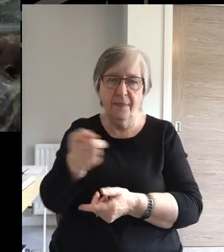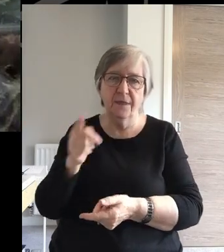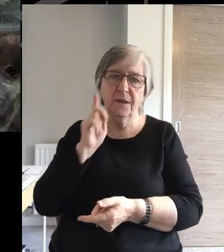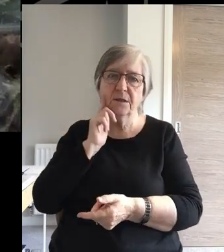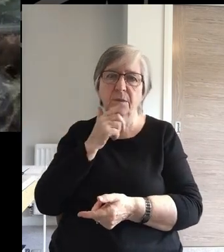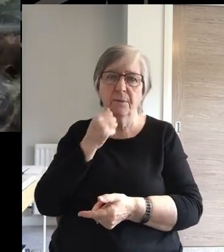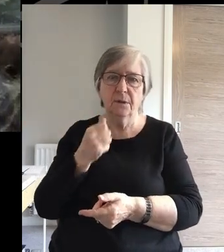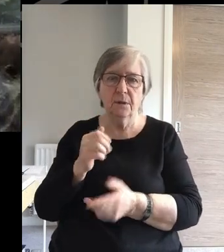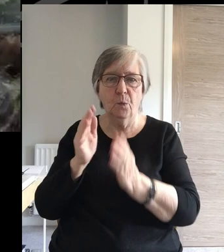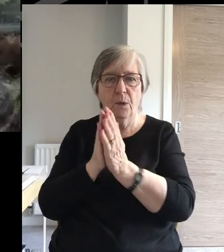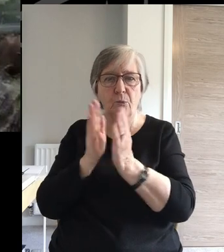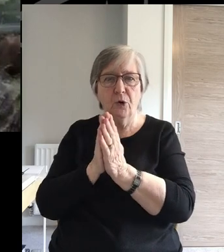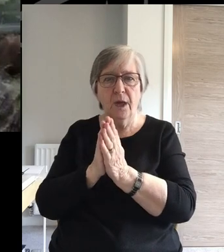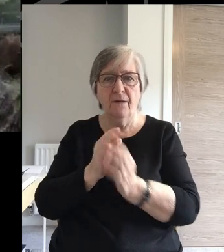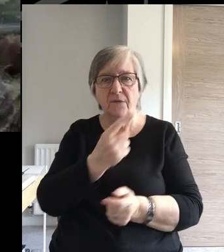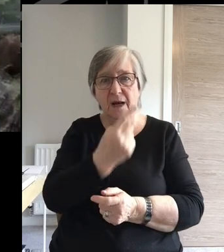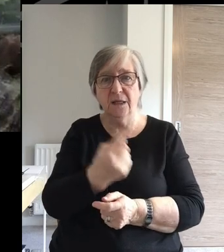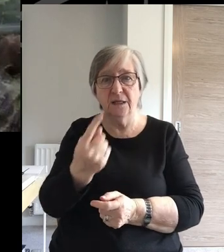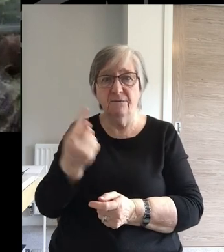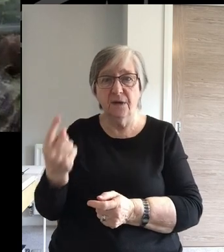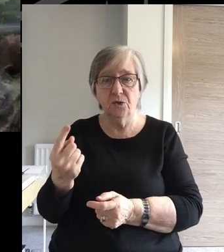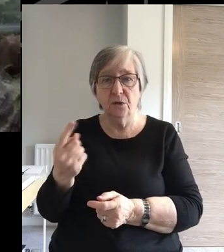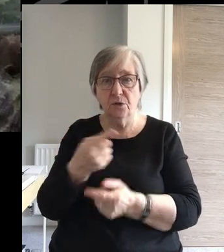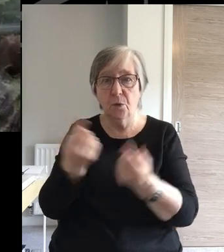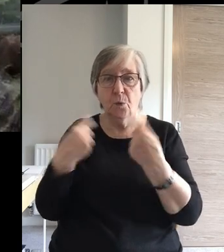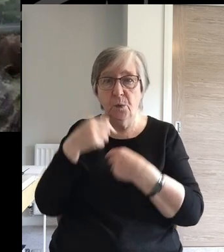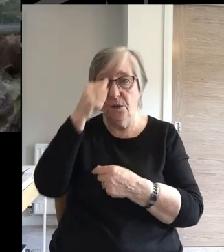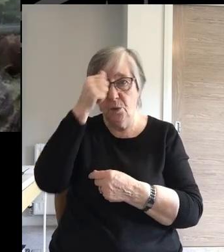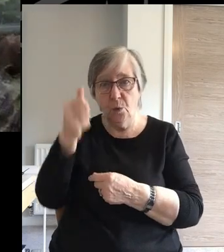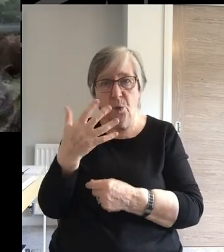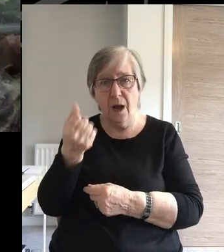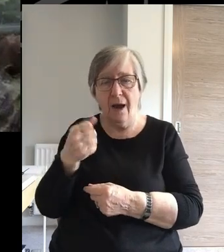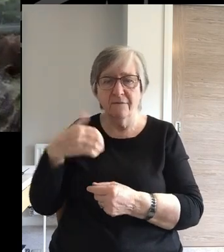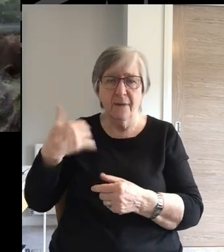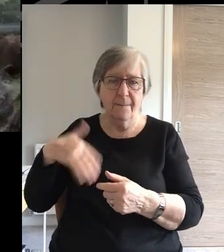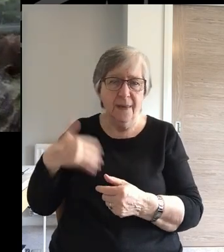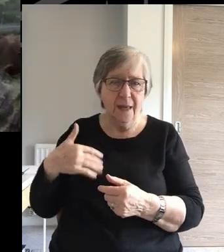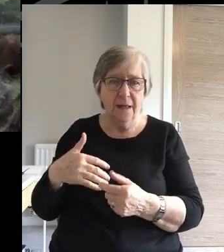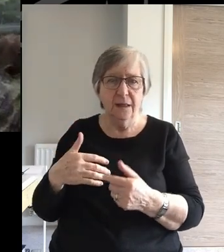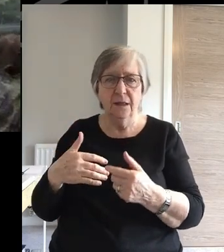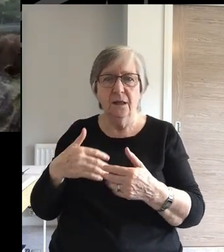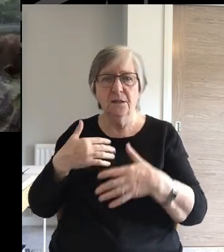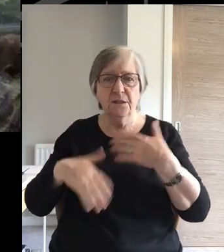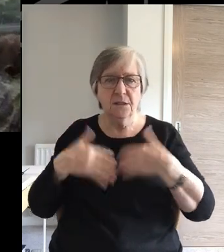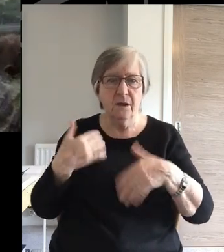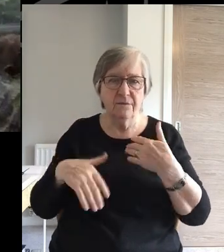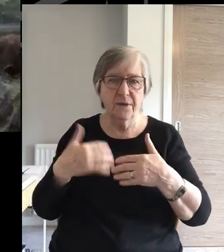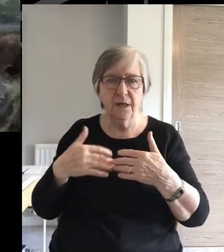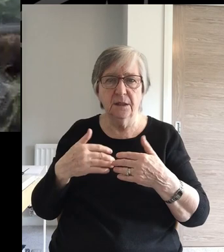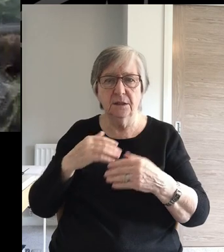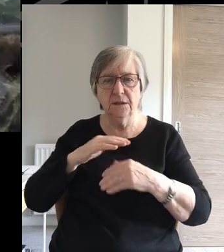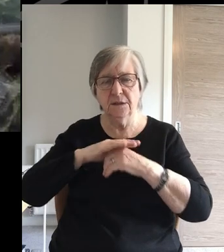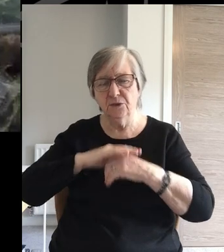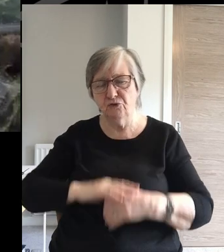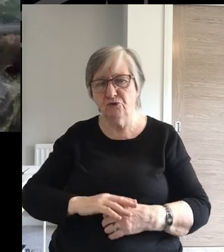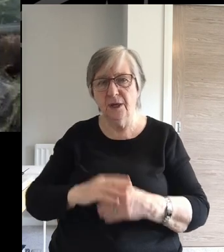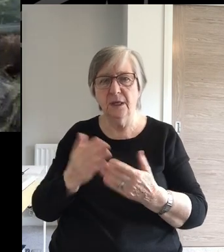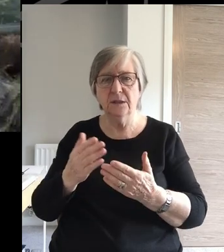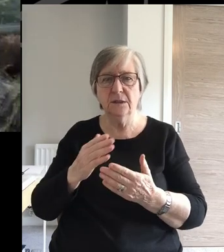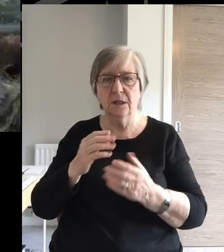We pray for individuals we know who have faced pain and suffering, distress and bereavement over the last